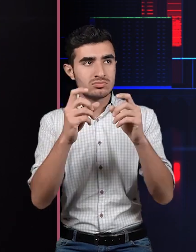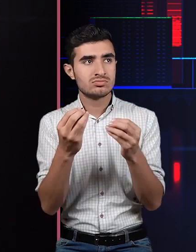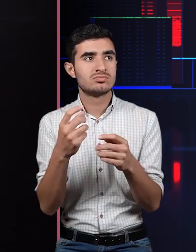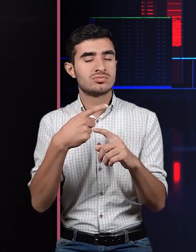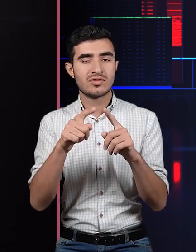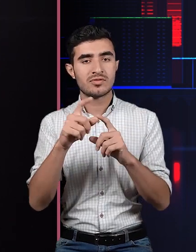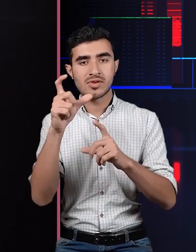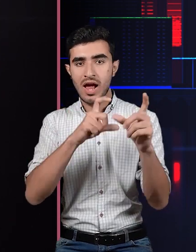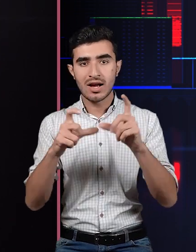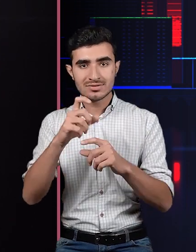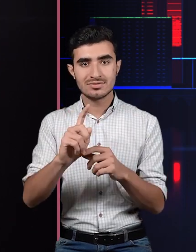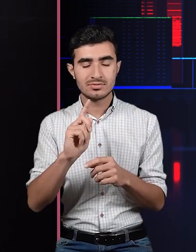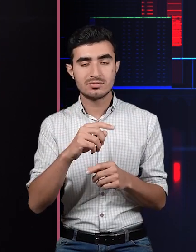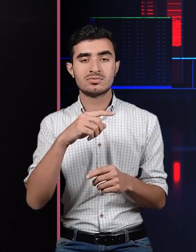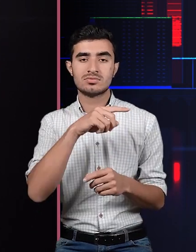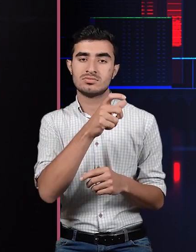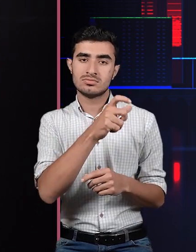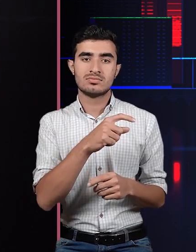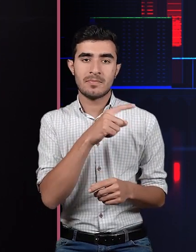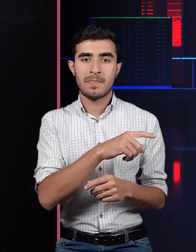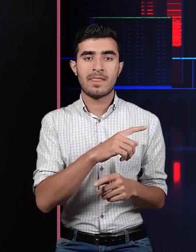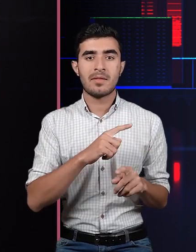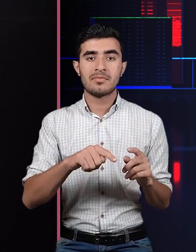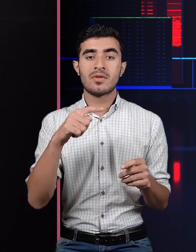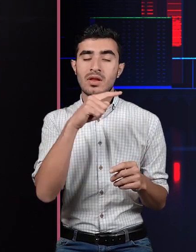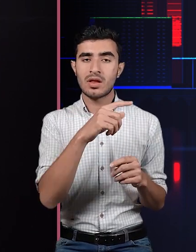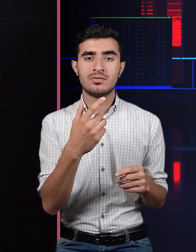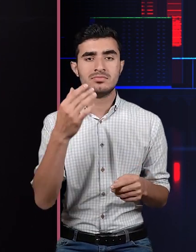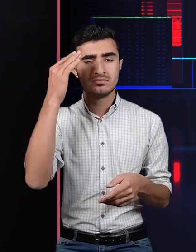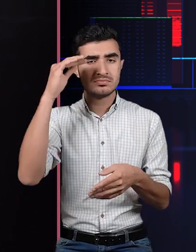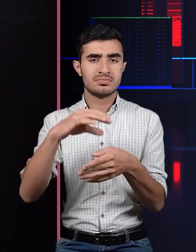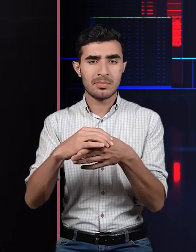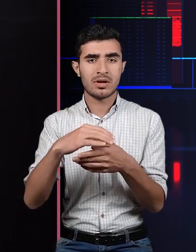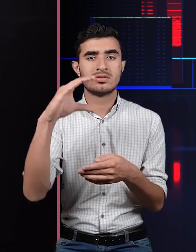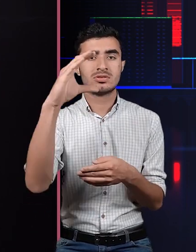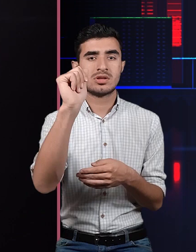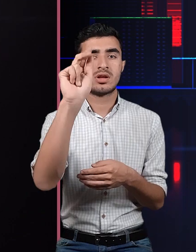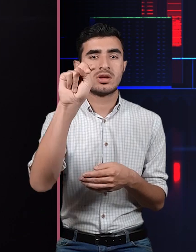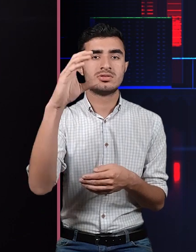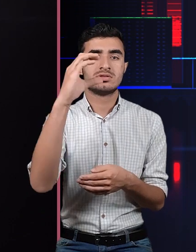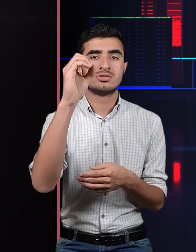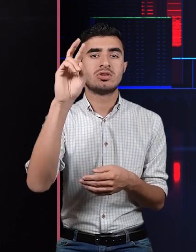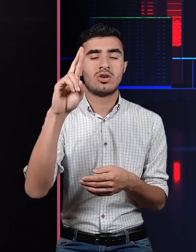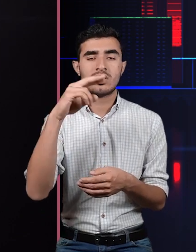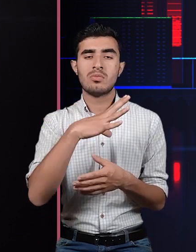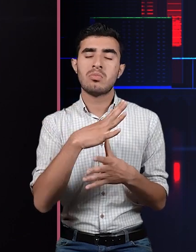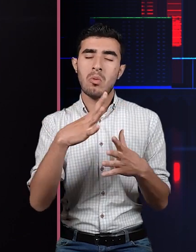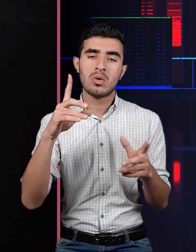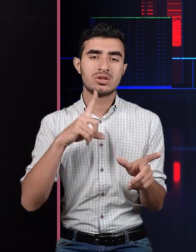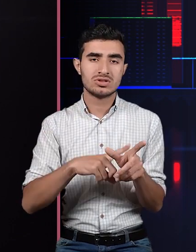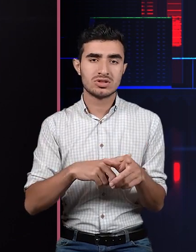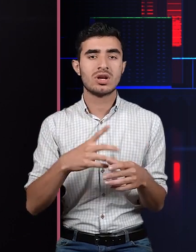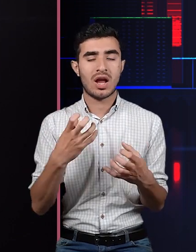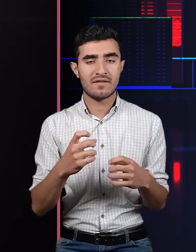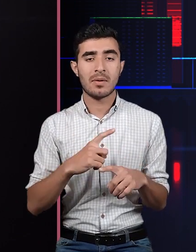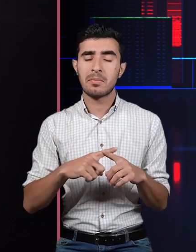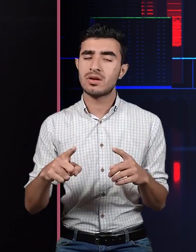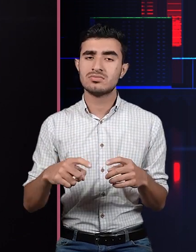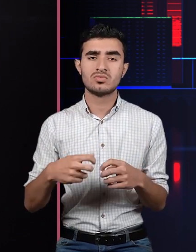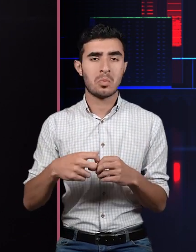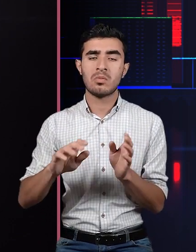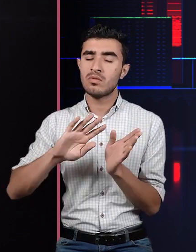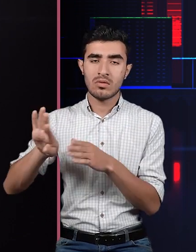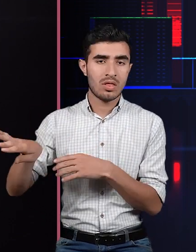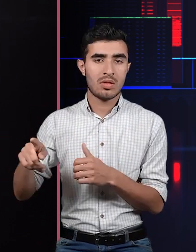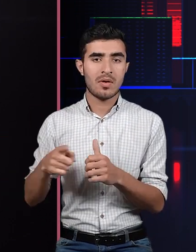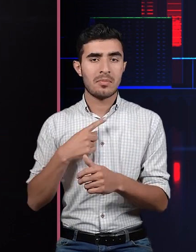very strong. She was struggling with cancer for so many years, but despite that, she managed to make a huge business